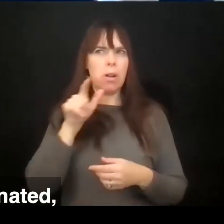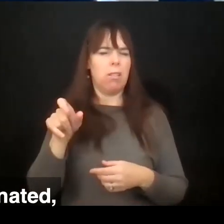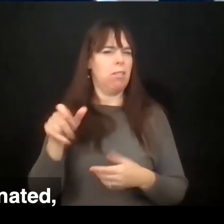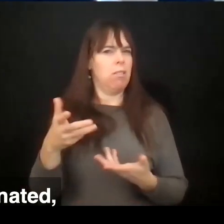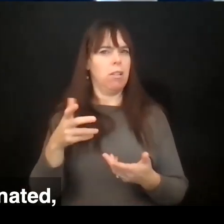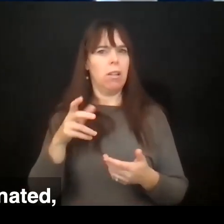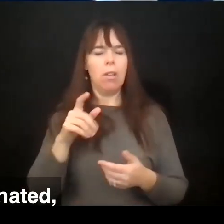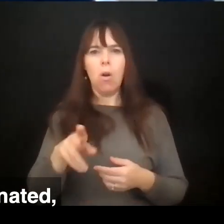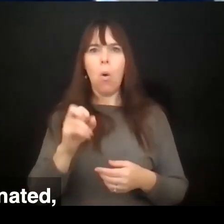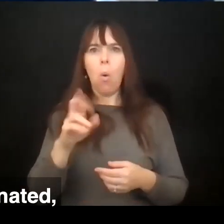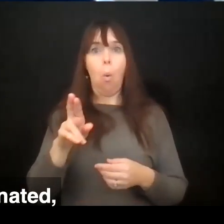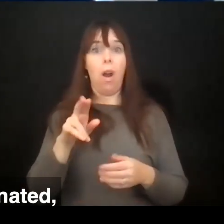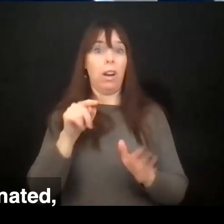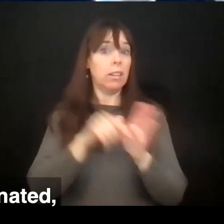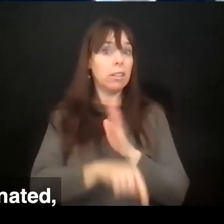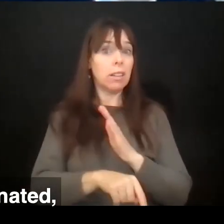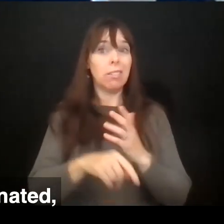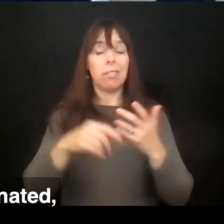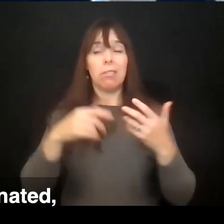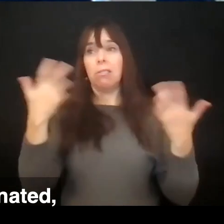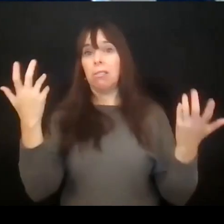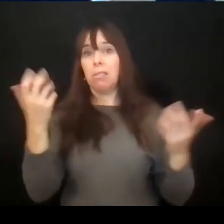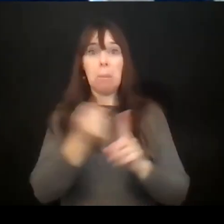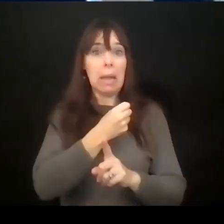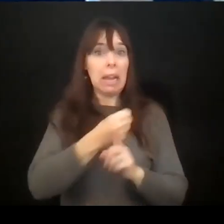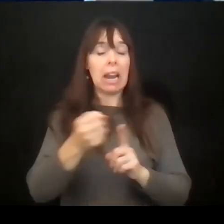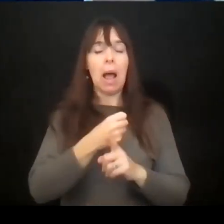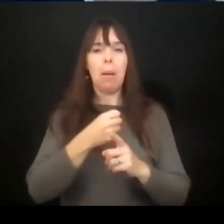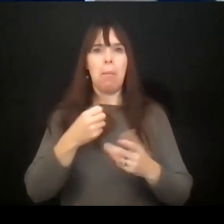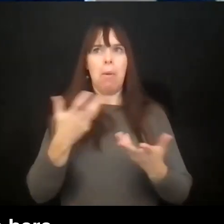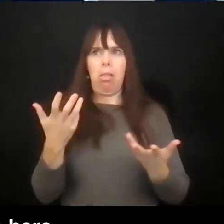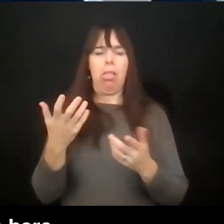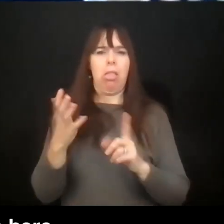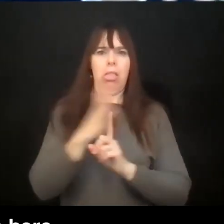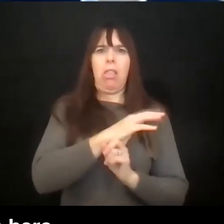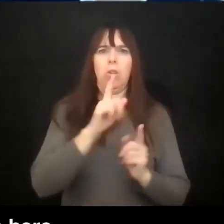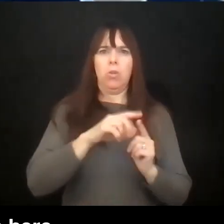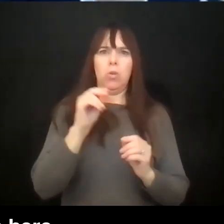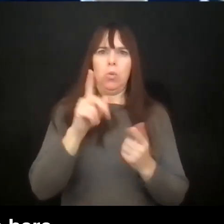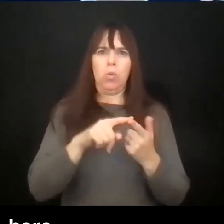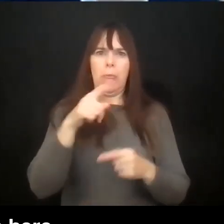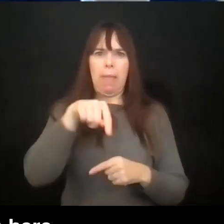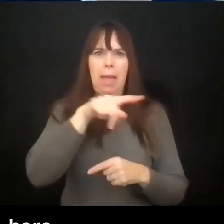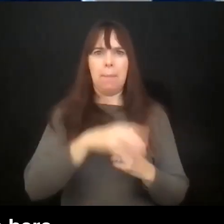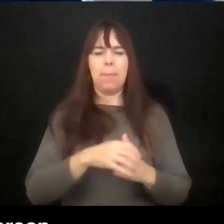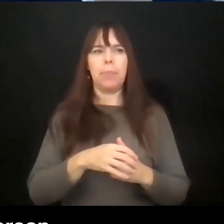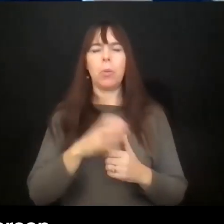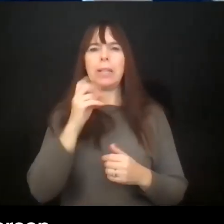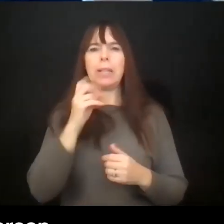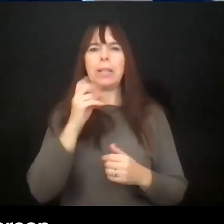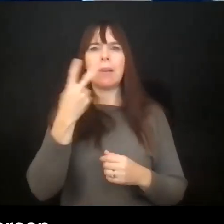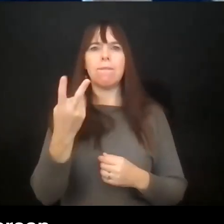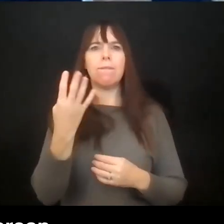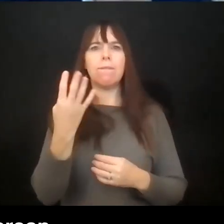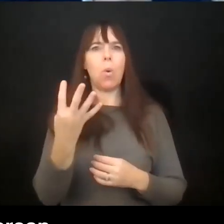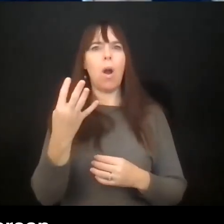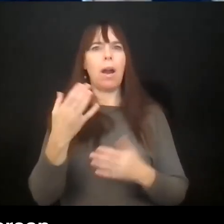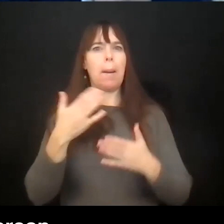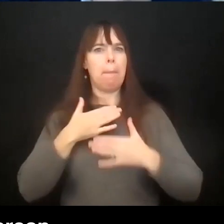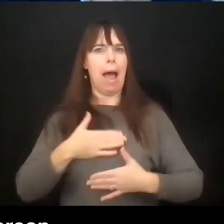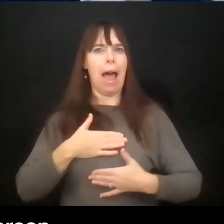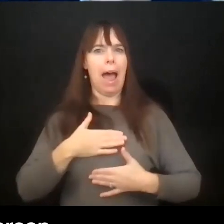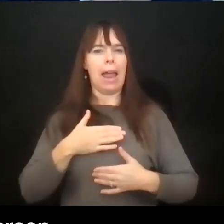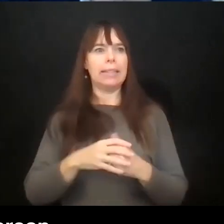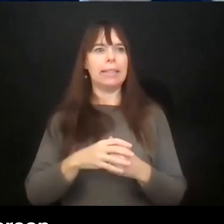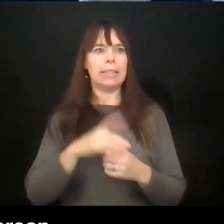who are assassinated, killed, or beaten. There are 4 figures in here. Here is